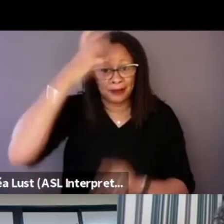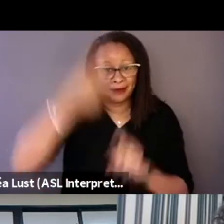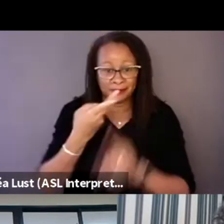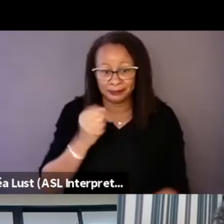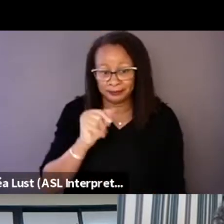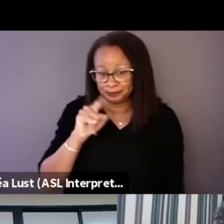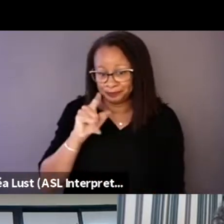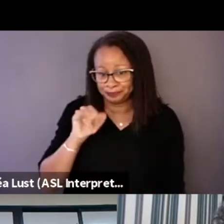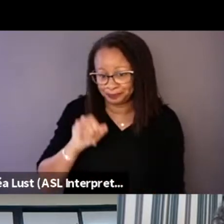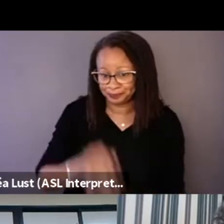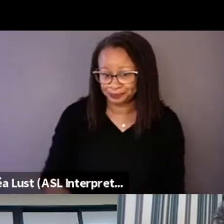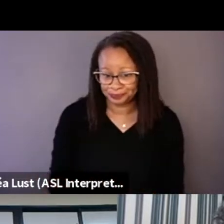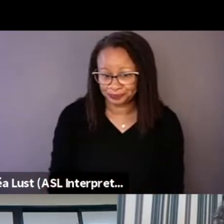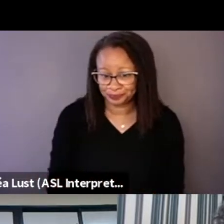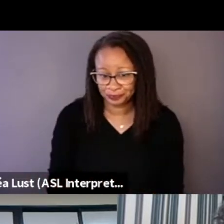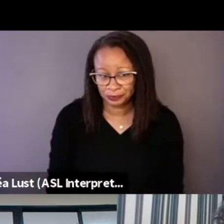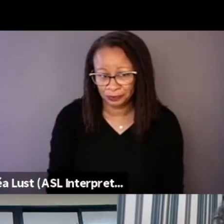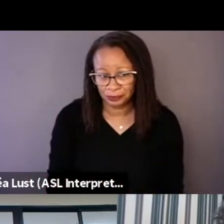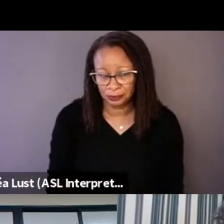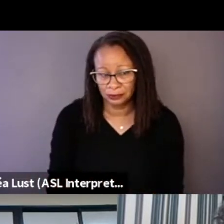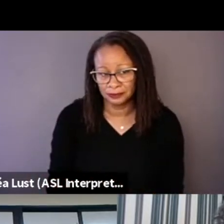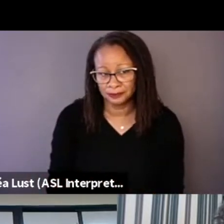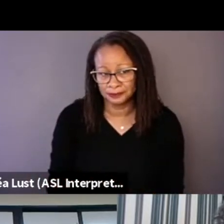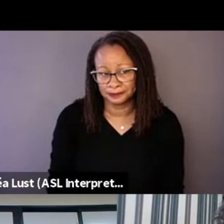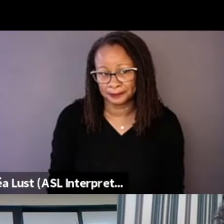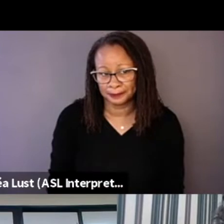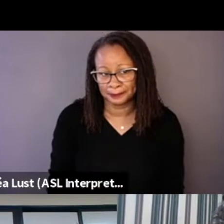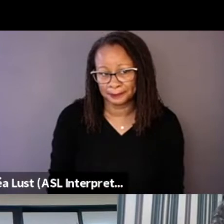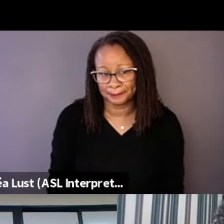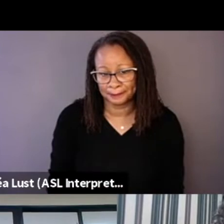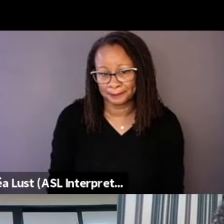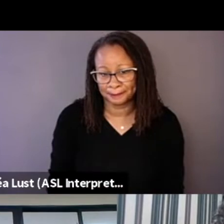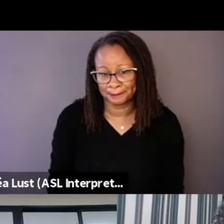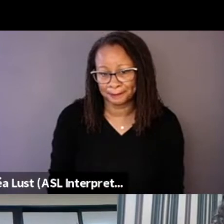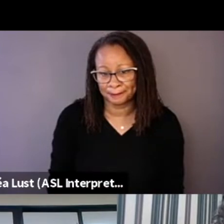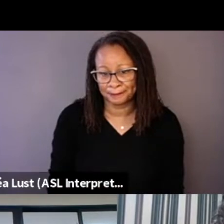agrupa a jóvenes como yo, provenientes de los